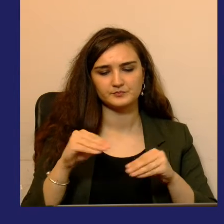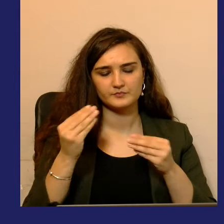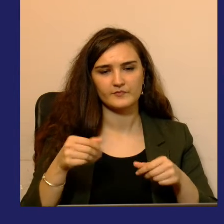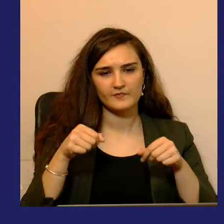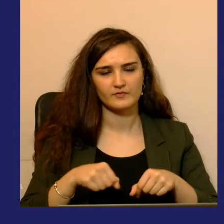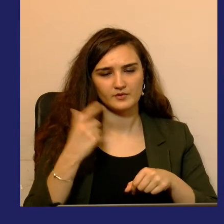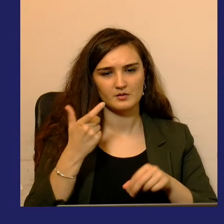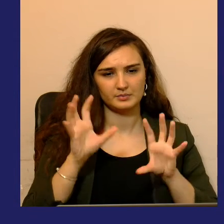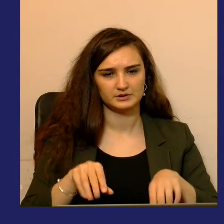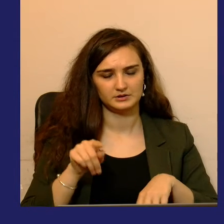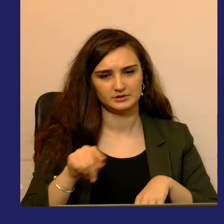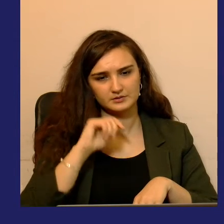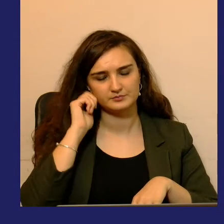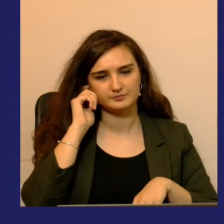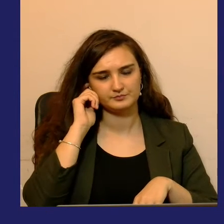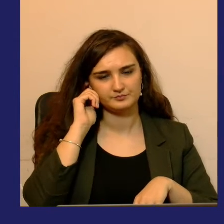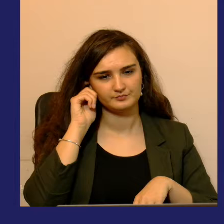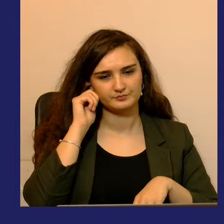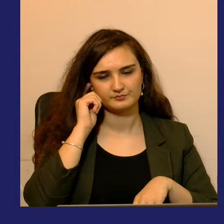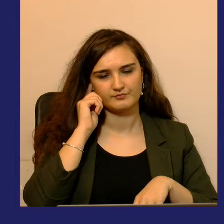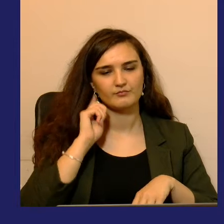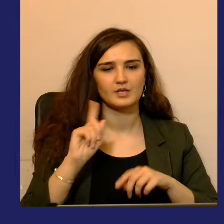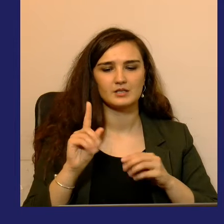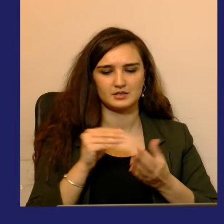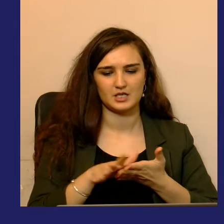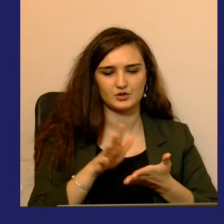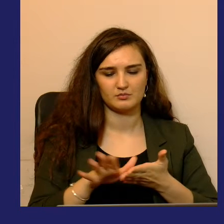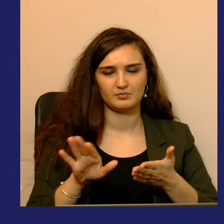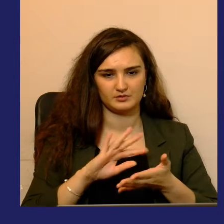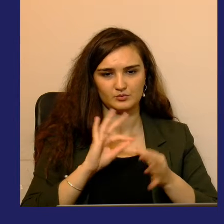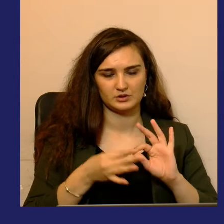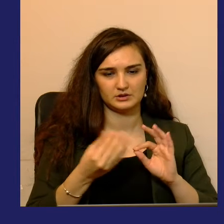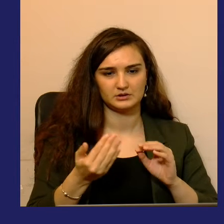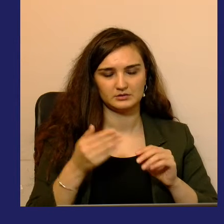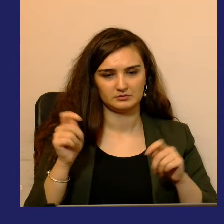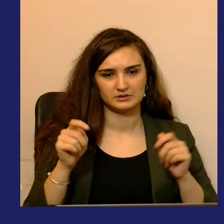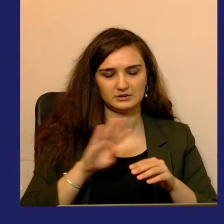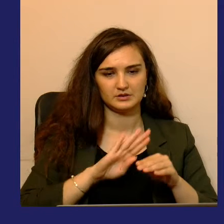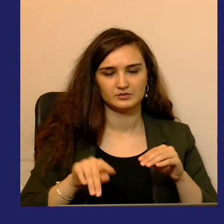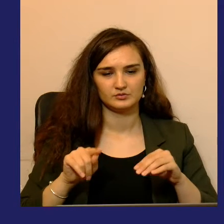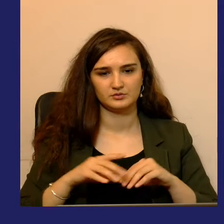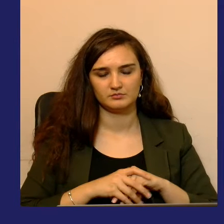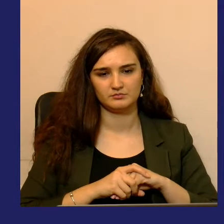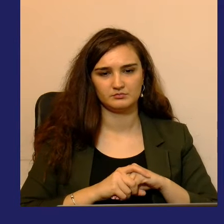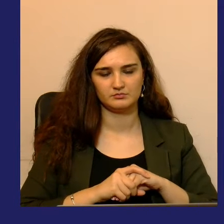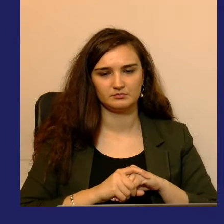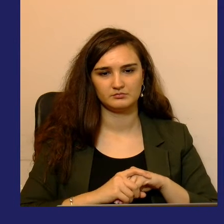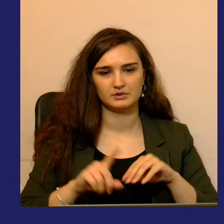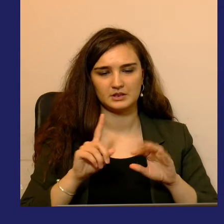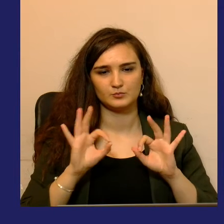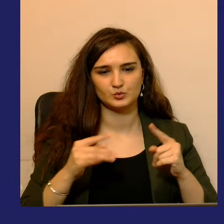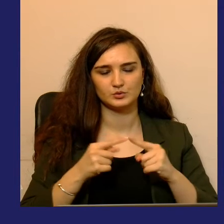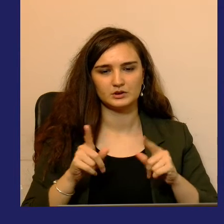spending without congressional approval, but it clearly defined the types of spending, and then it required very clear types